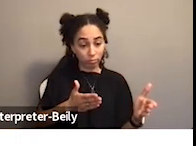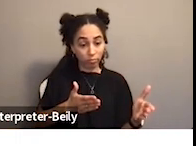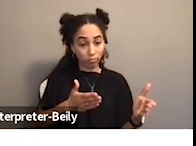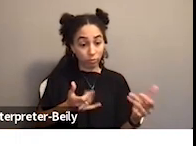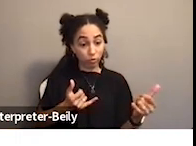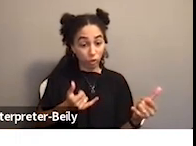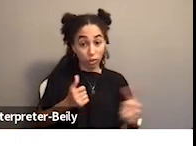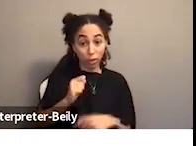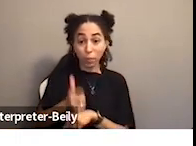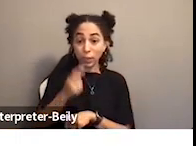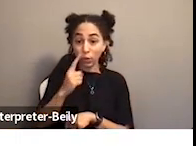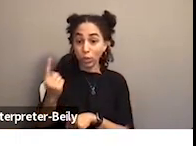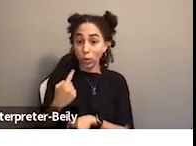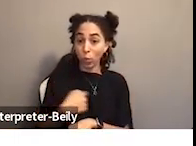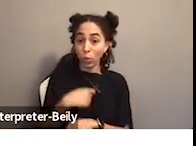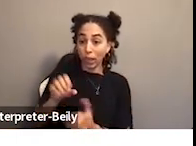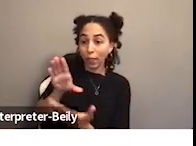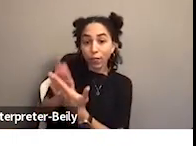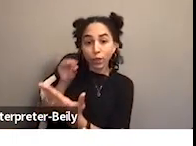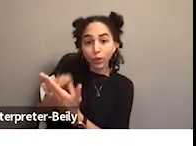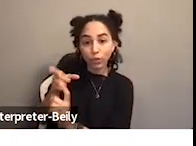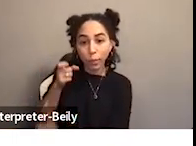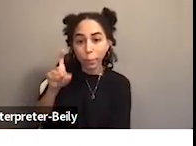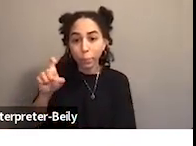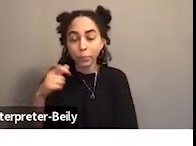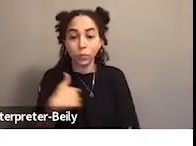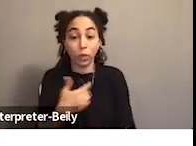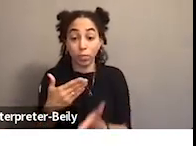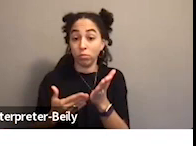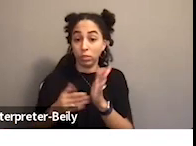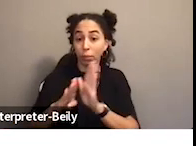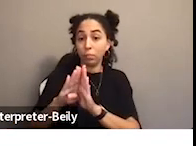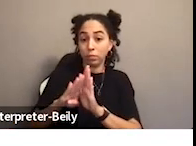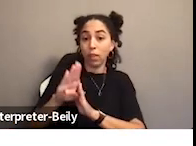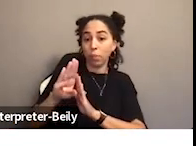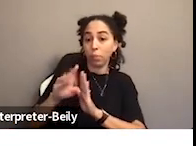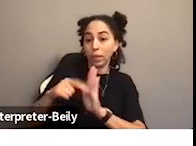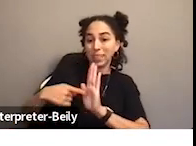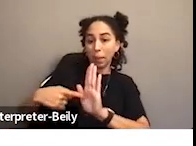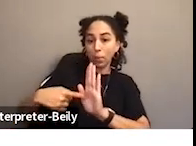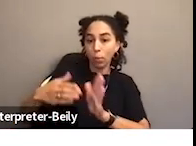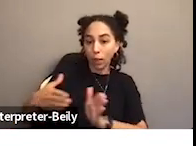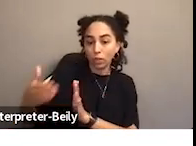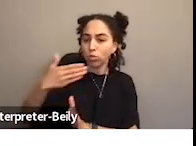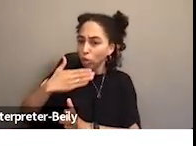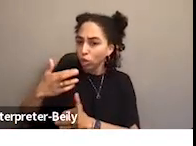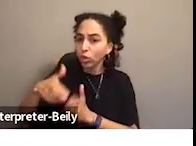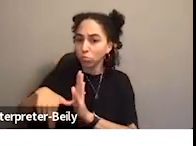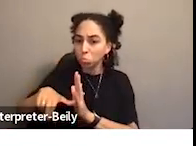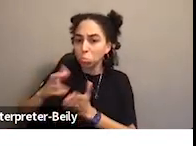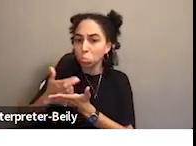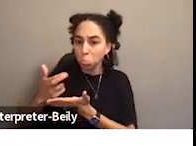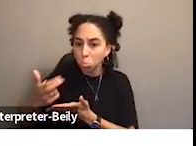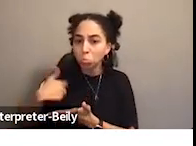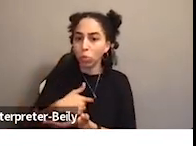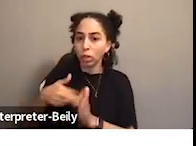currently in place for someone that we could learn from? We've developed some example plans, and those are good resources. We walk through those and try to show